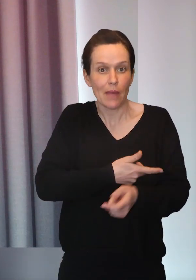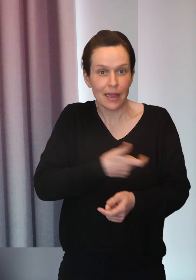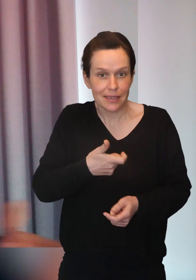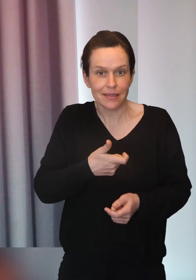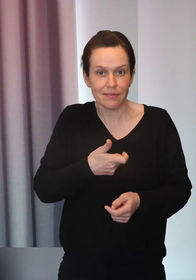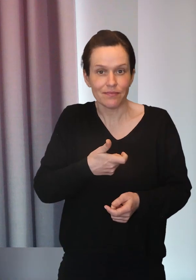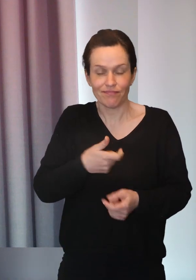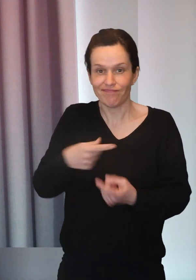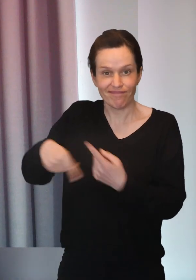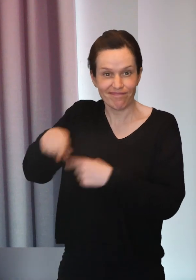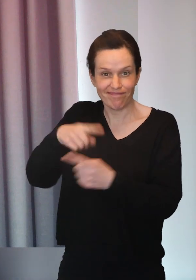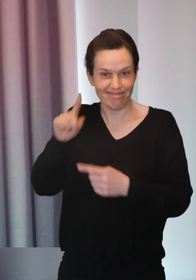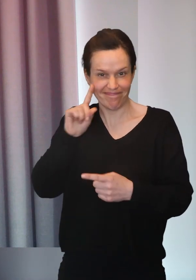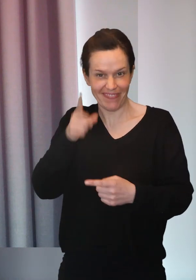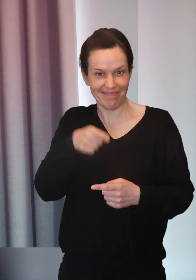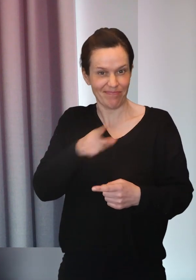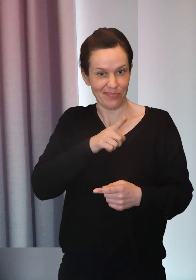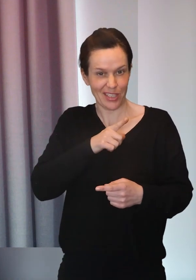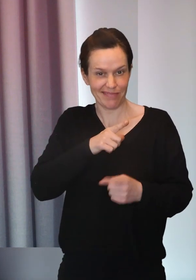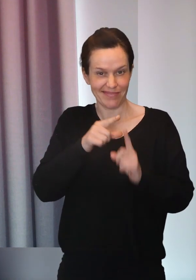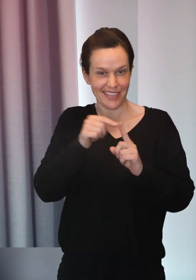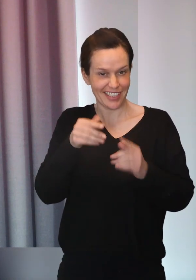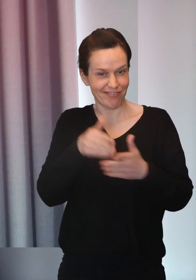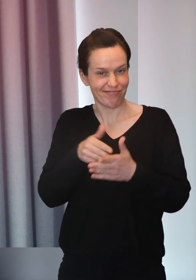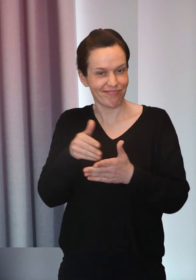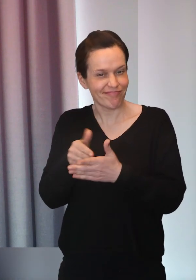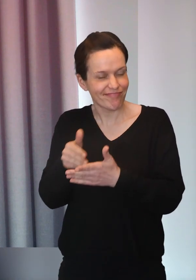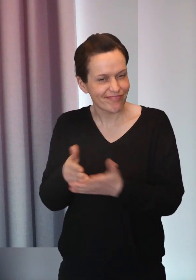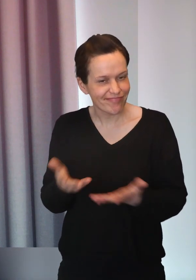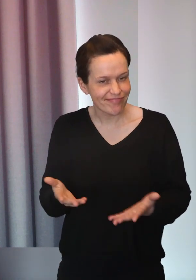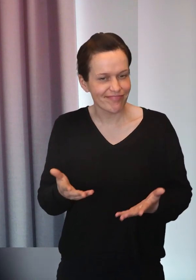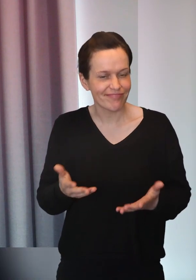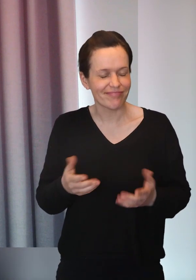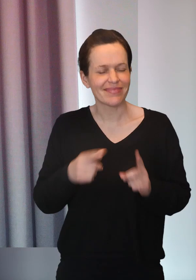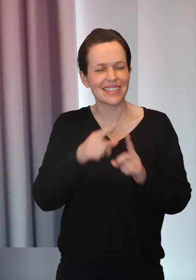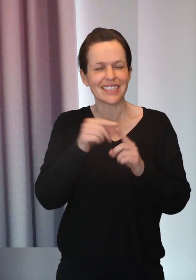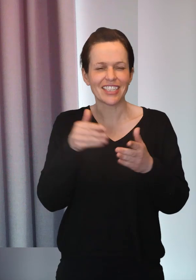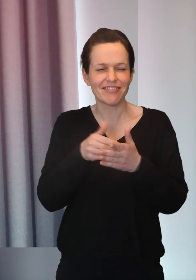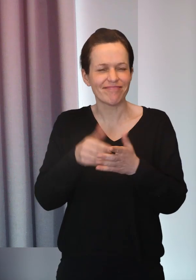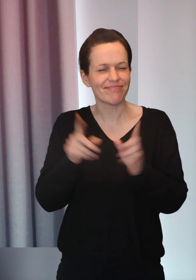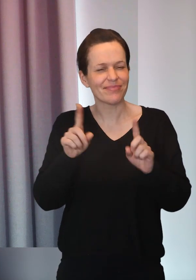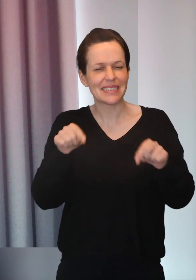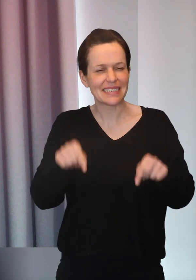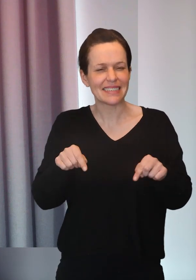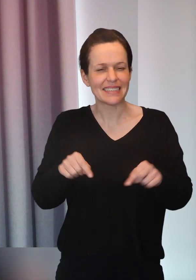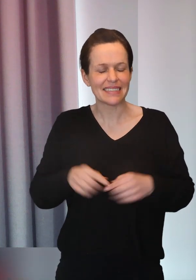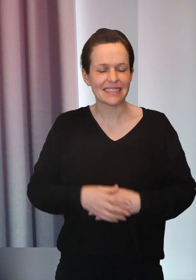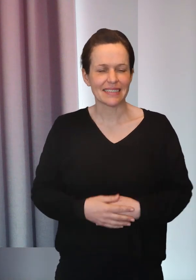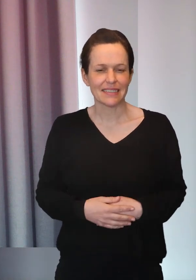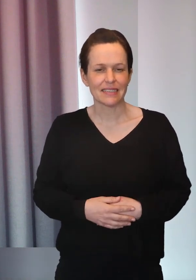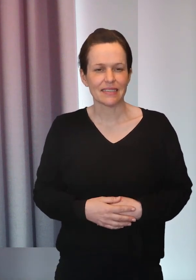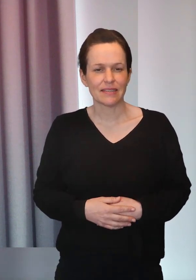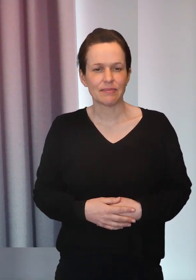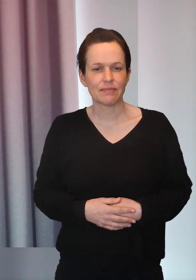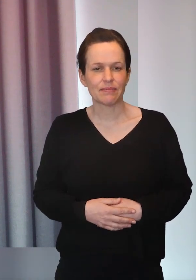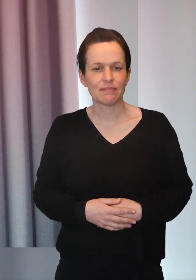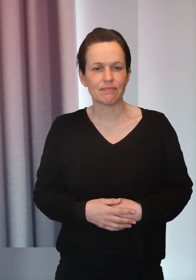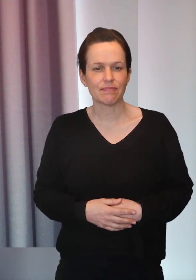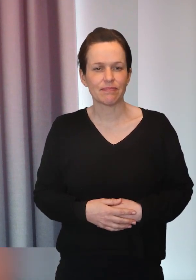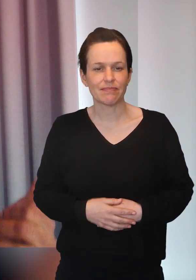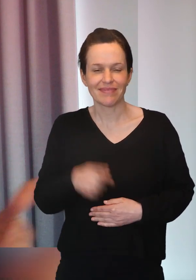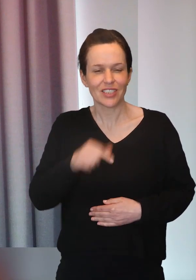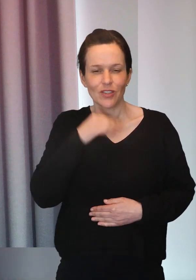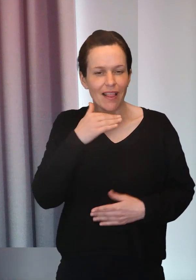tests, many have not been able to benefit due to digital exclusion. What is digital exclusion? Or what do I mean by digital